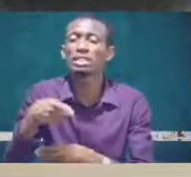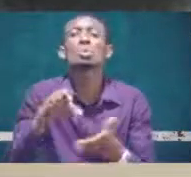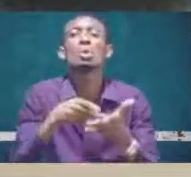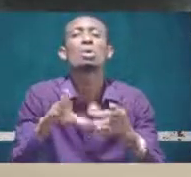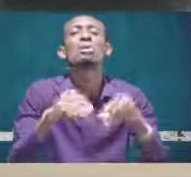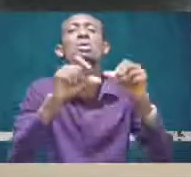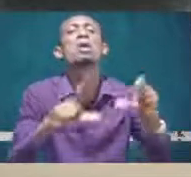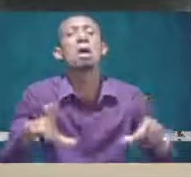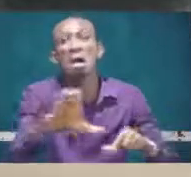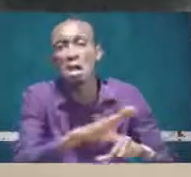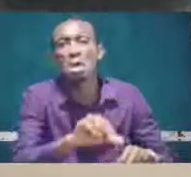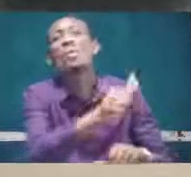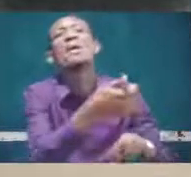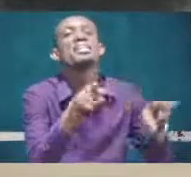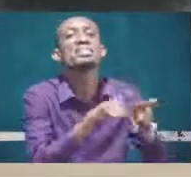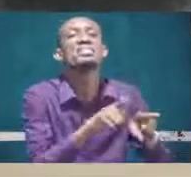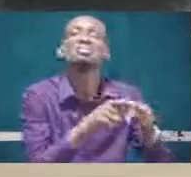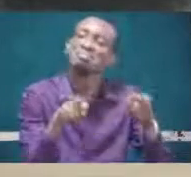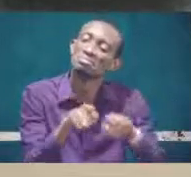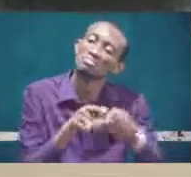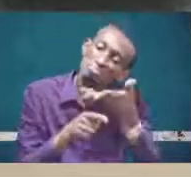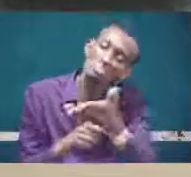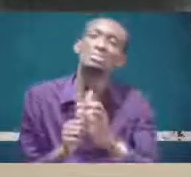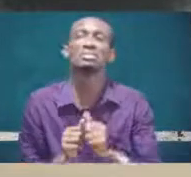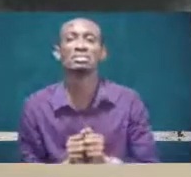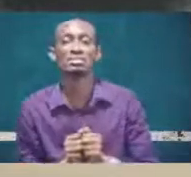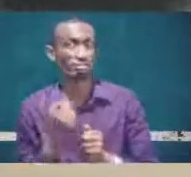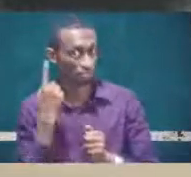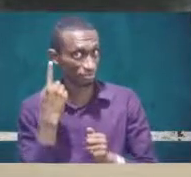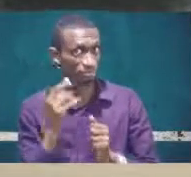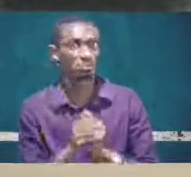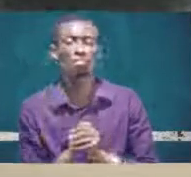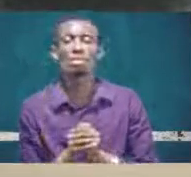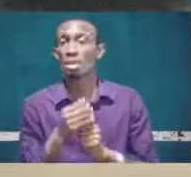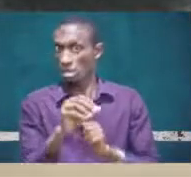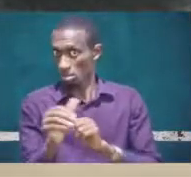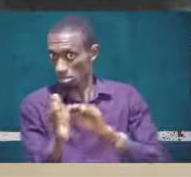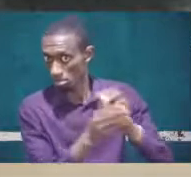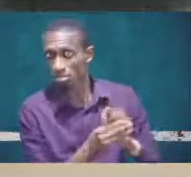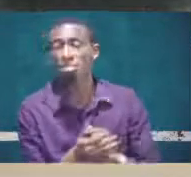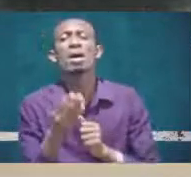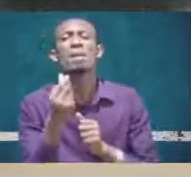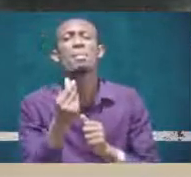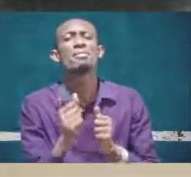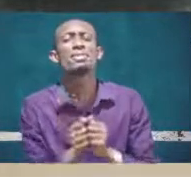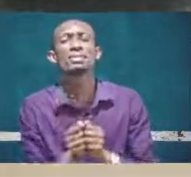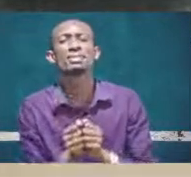When I go to Rwamagana, I buy another land. The next point, money acts as a unit of